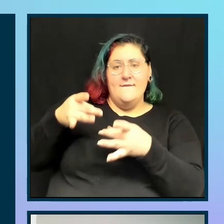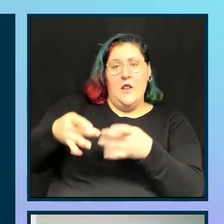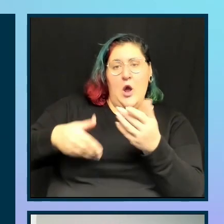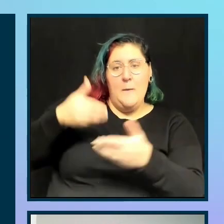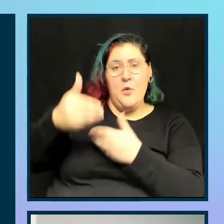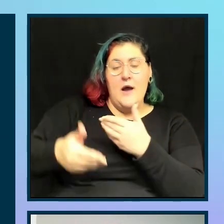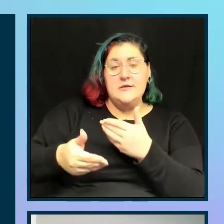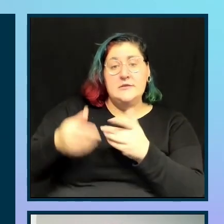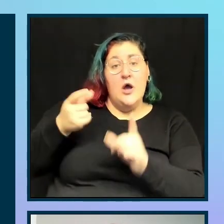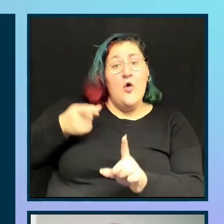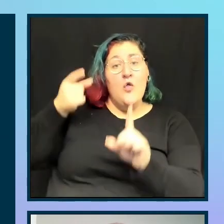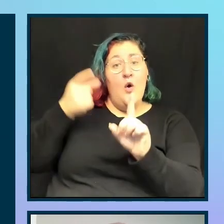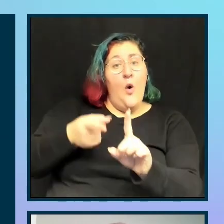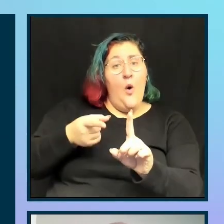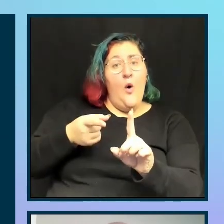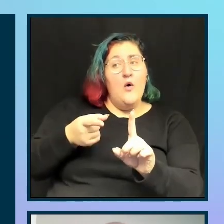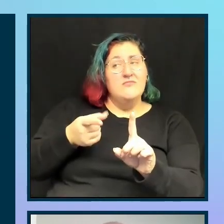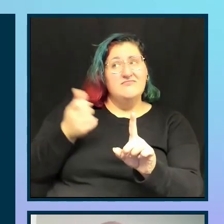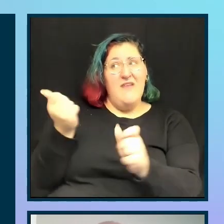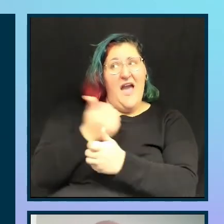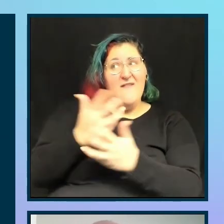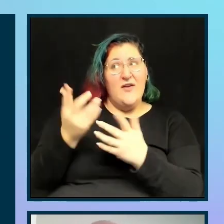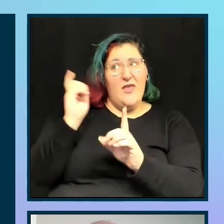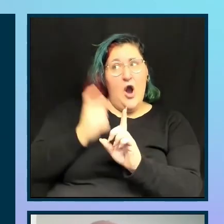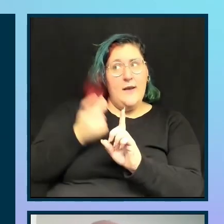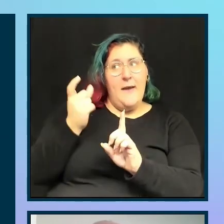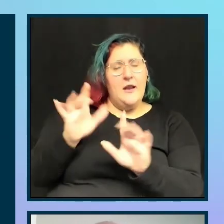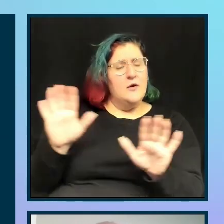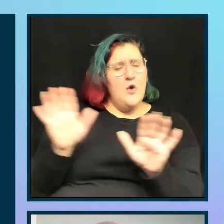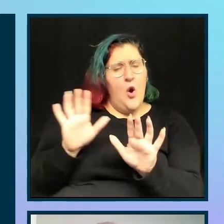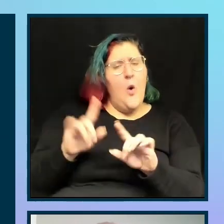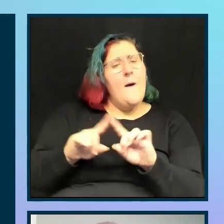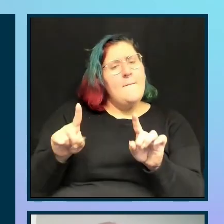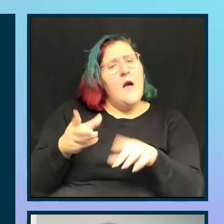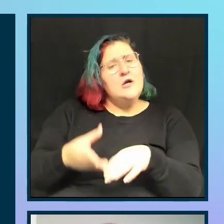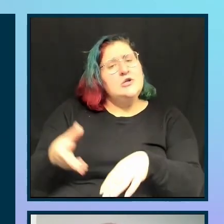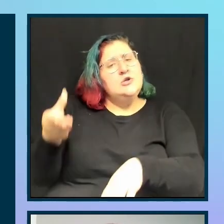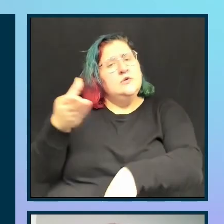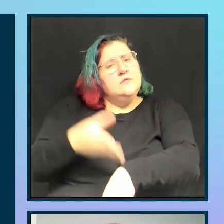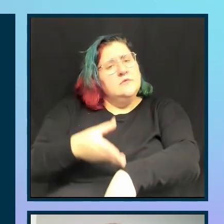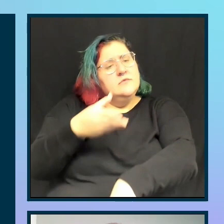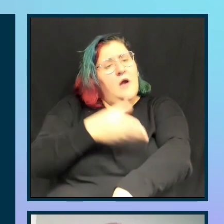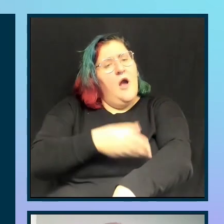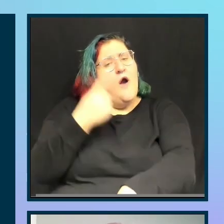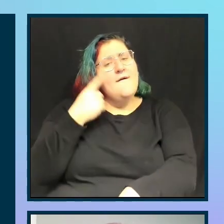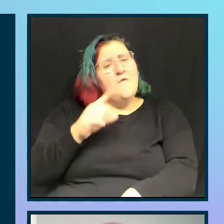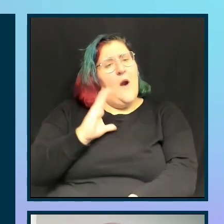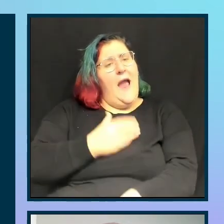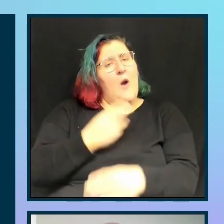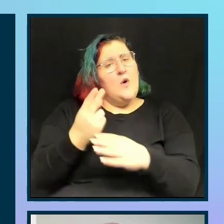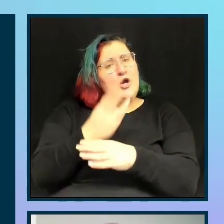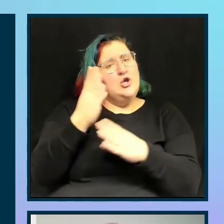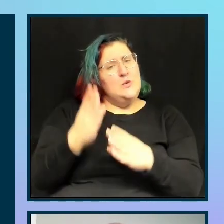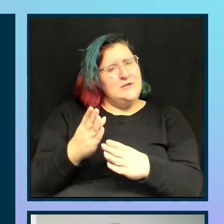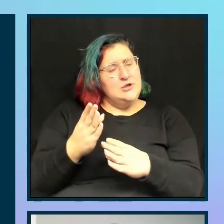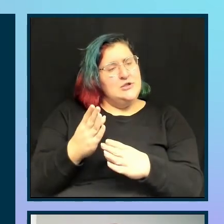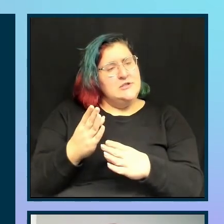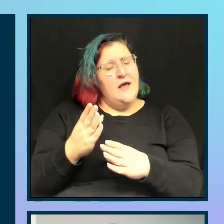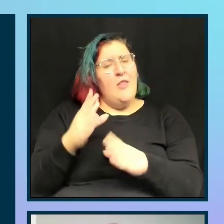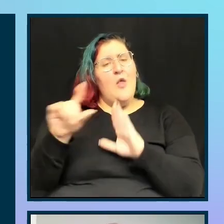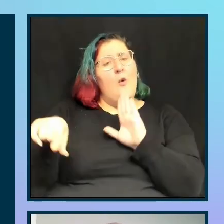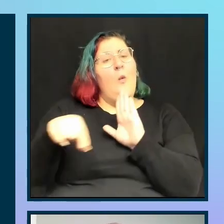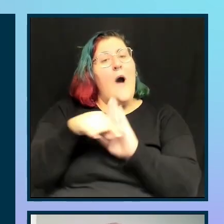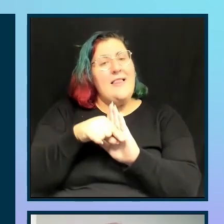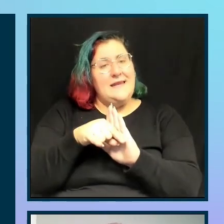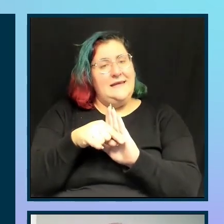have everything be completely automated, but to maximize for our end users, our recipients, the quality of the material that